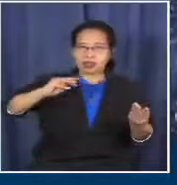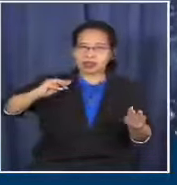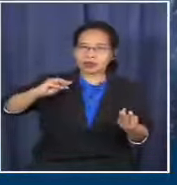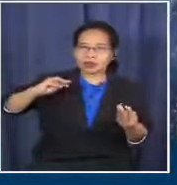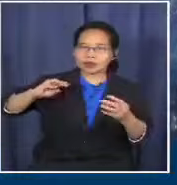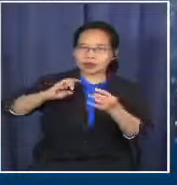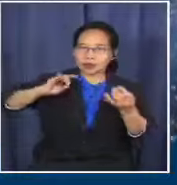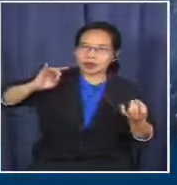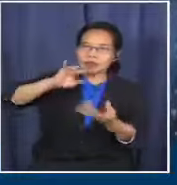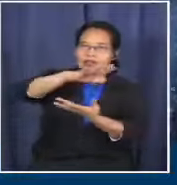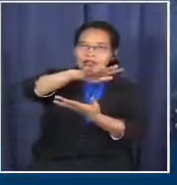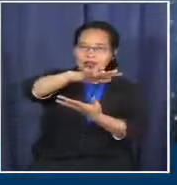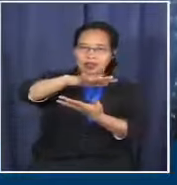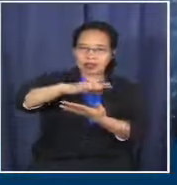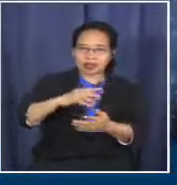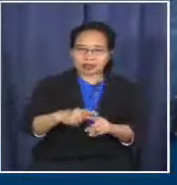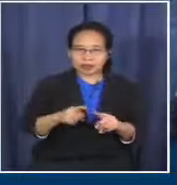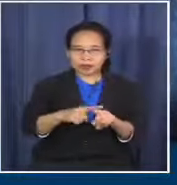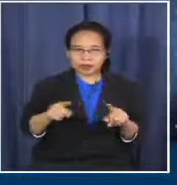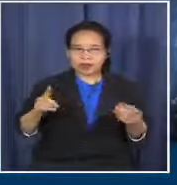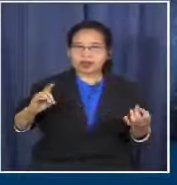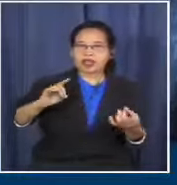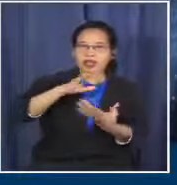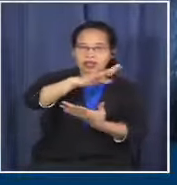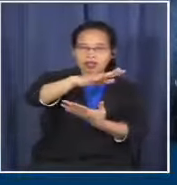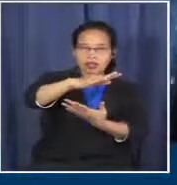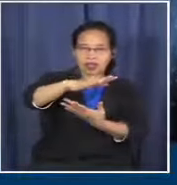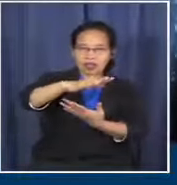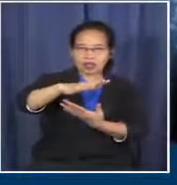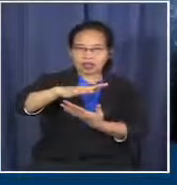beyond our galaxy or the Milky Way galaxy.